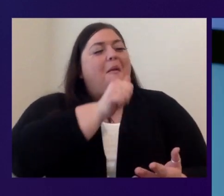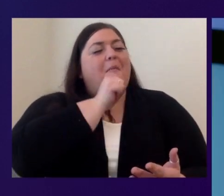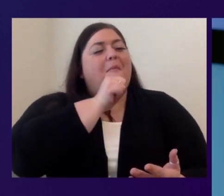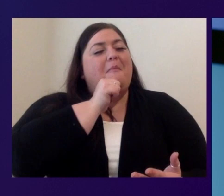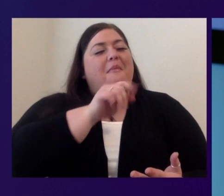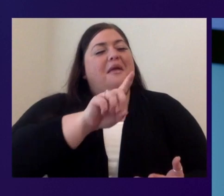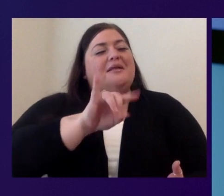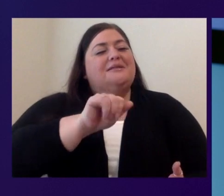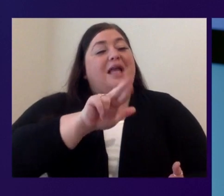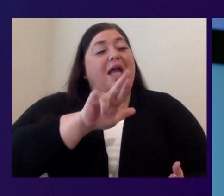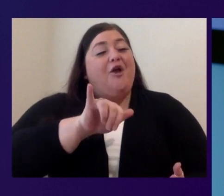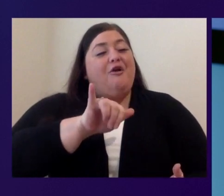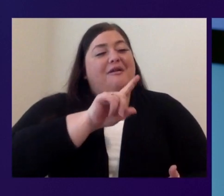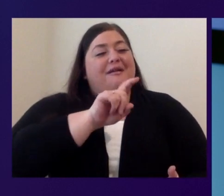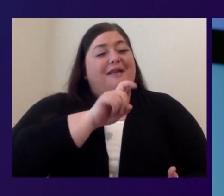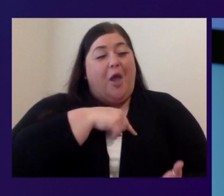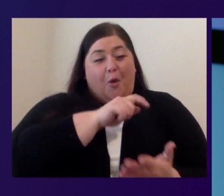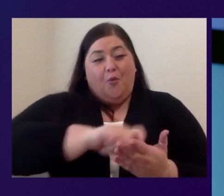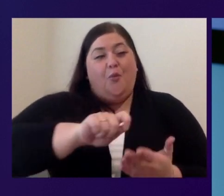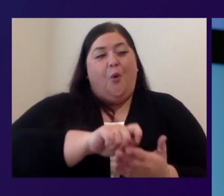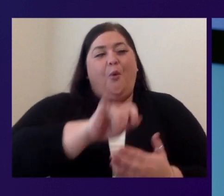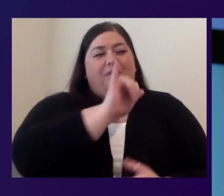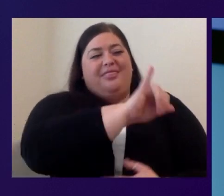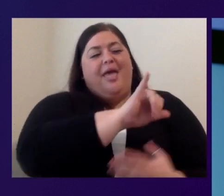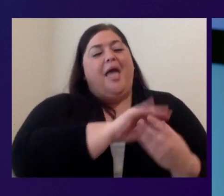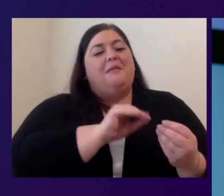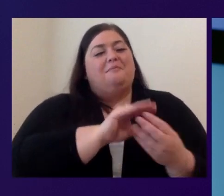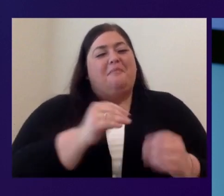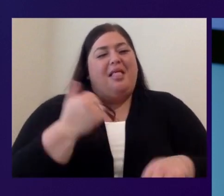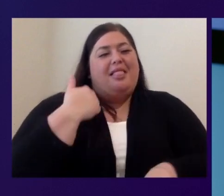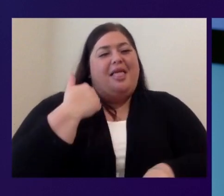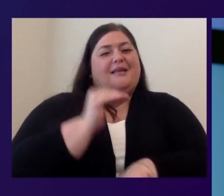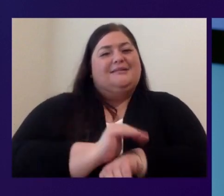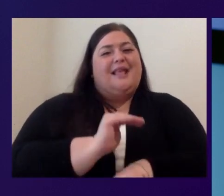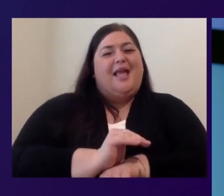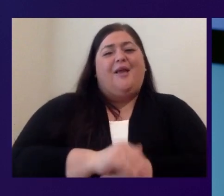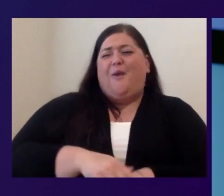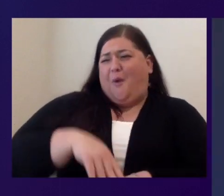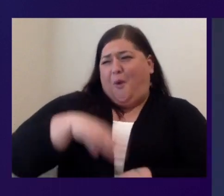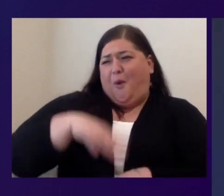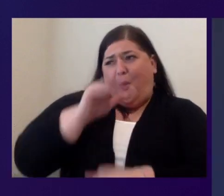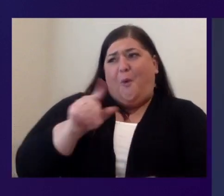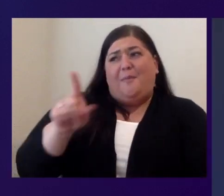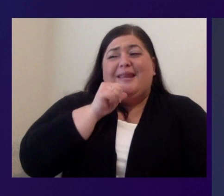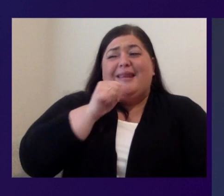diary. Yeah. Well, hopefully you were drinking while doing that. But